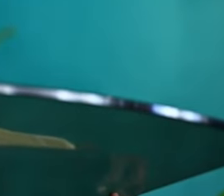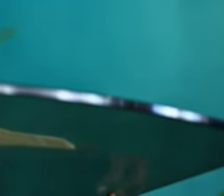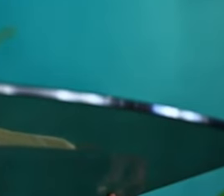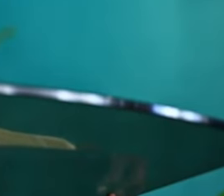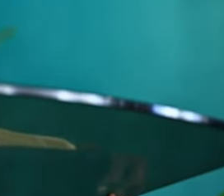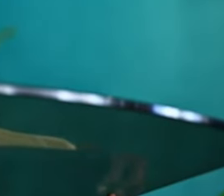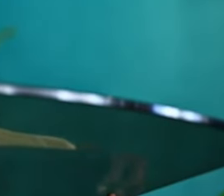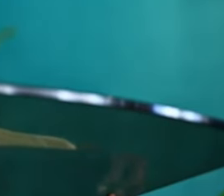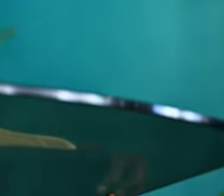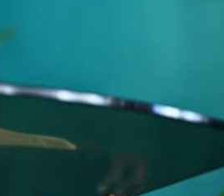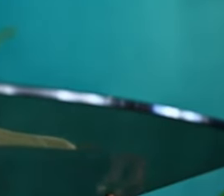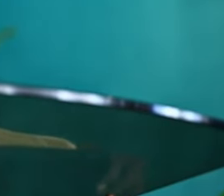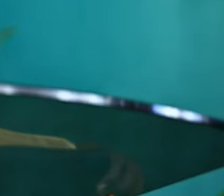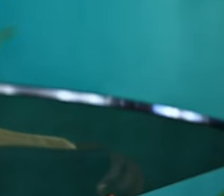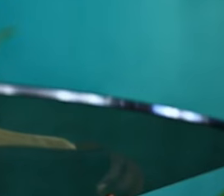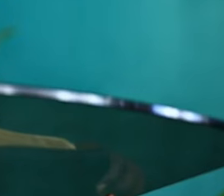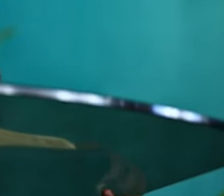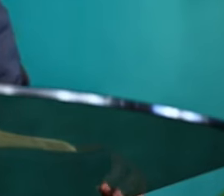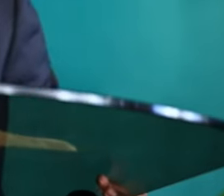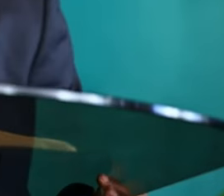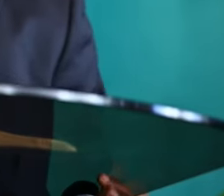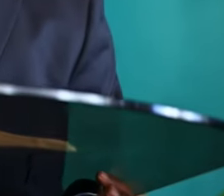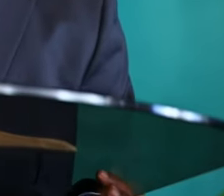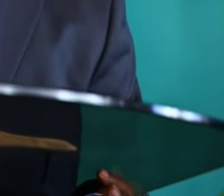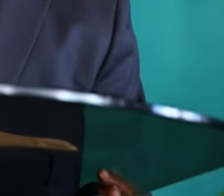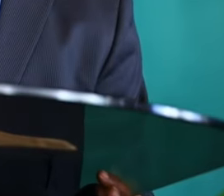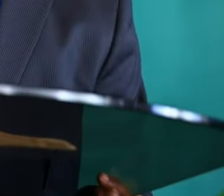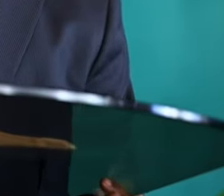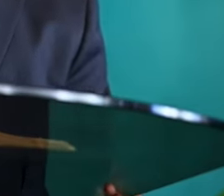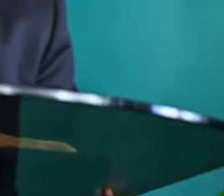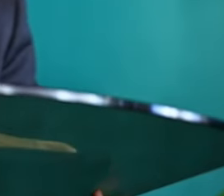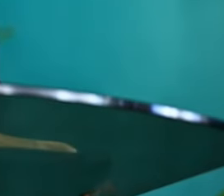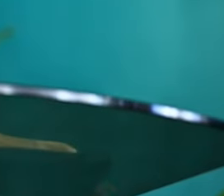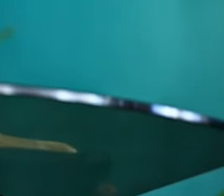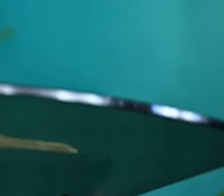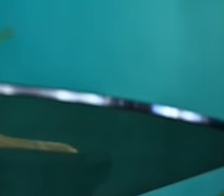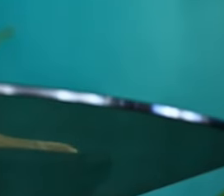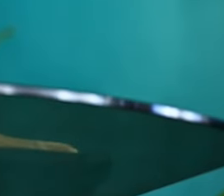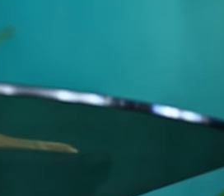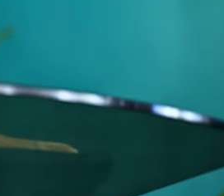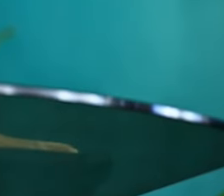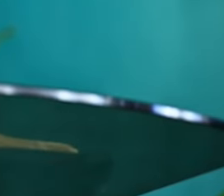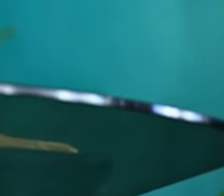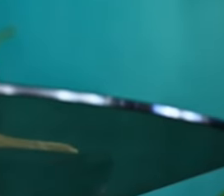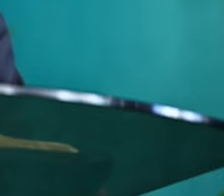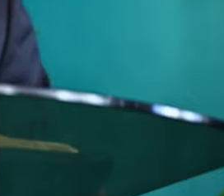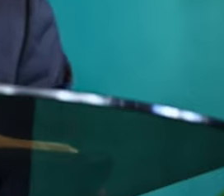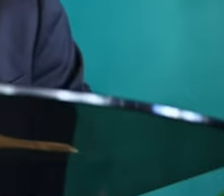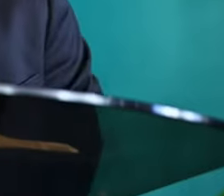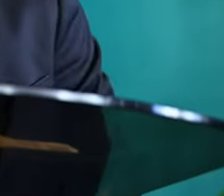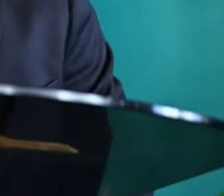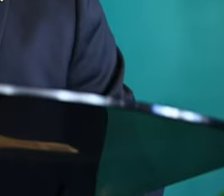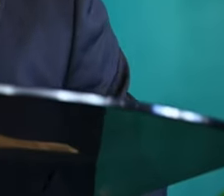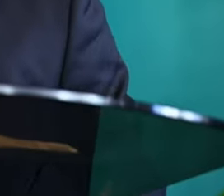cause of God. Men and women of this church, a time comes such as this, when God is